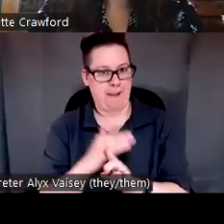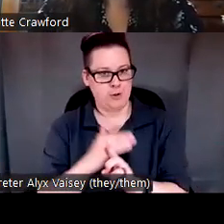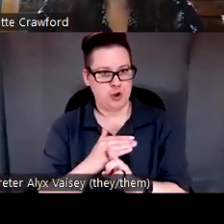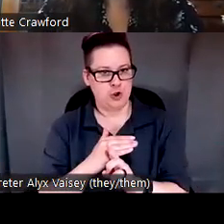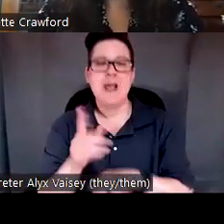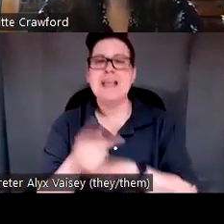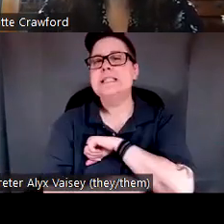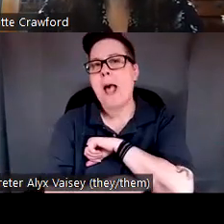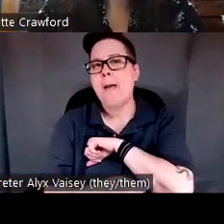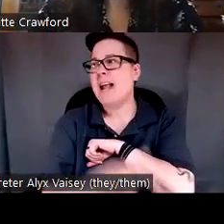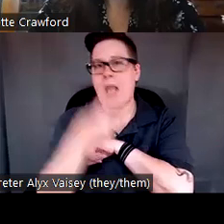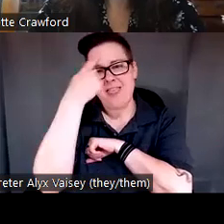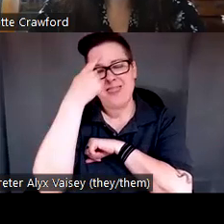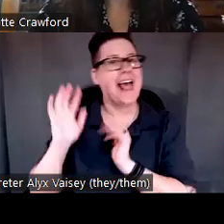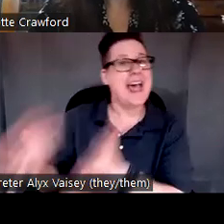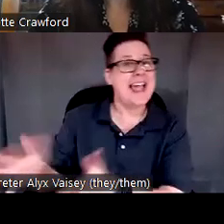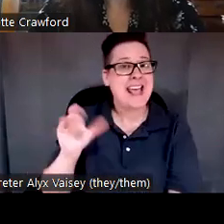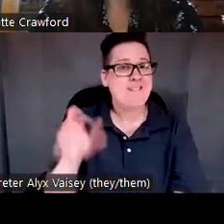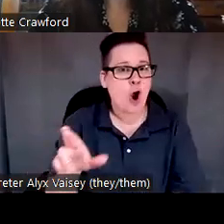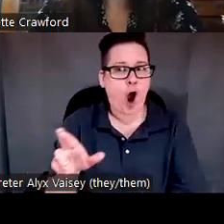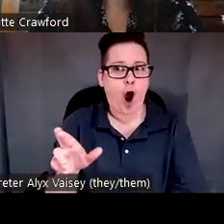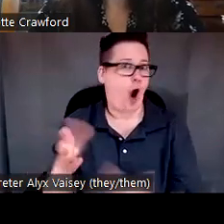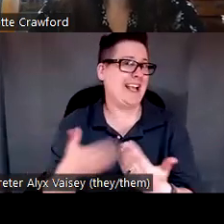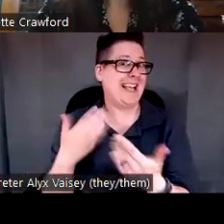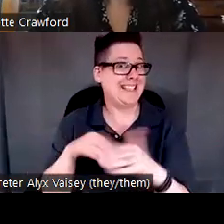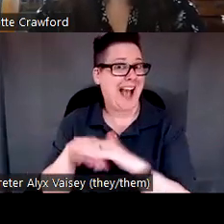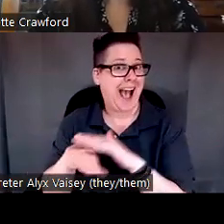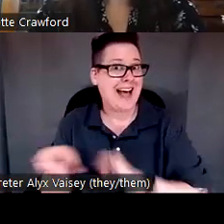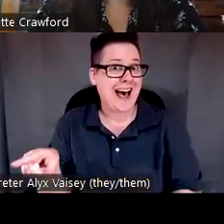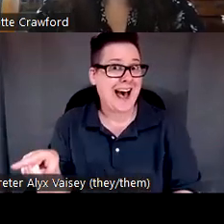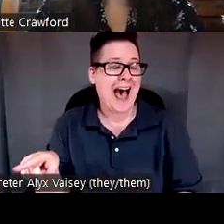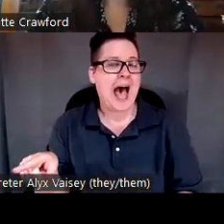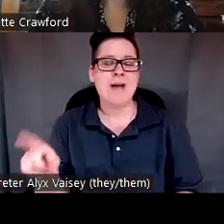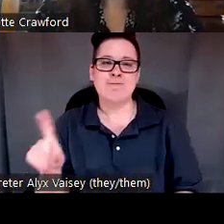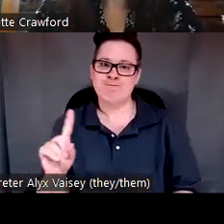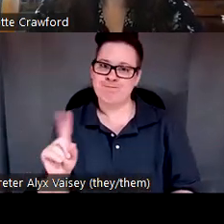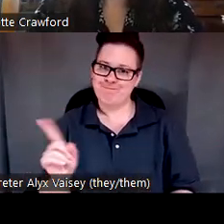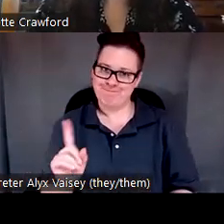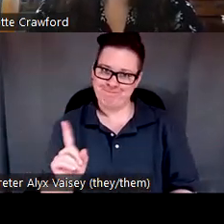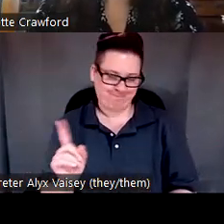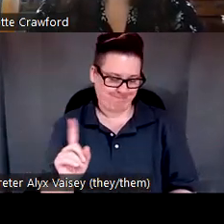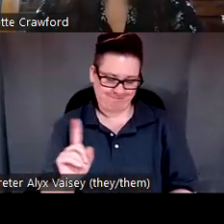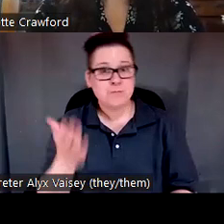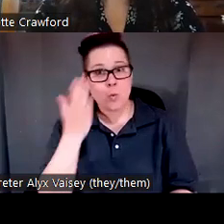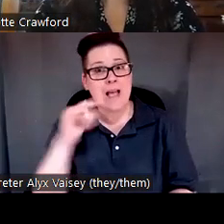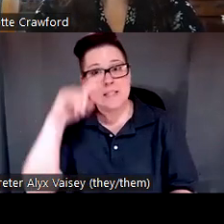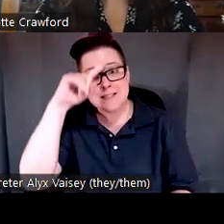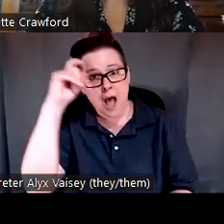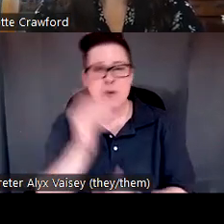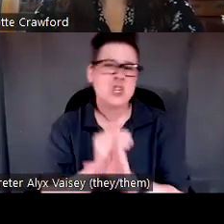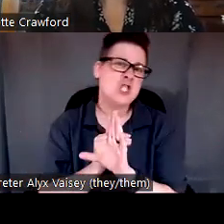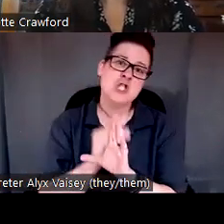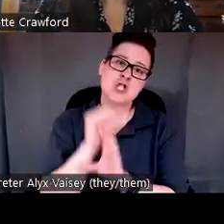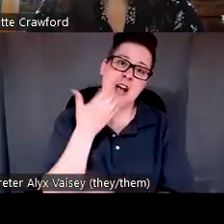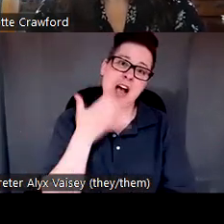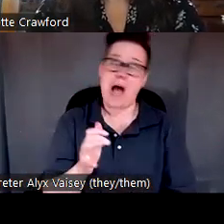tempting to stick it in your car and keep it there because that's where it's easily accessible. You don't want to do that because in the summer it's too hot, at least in